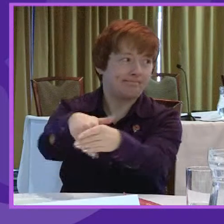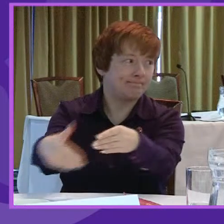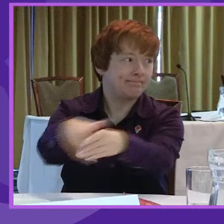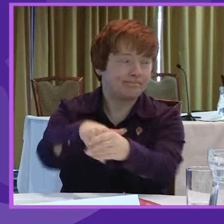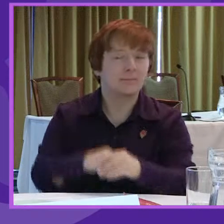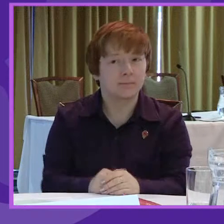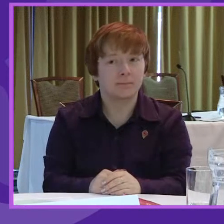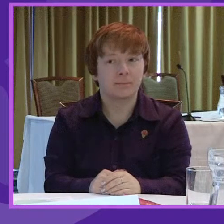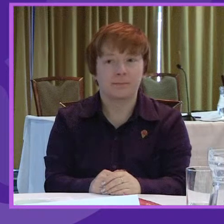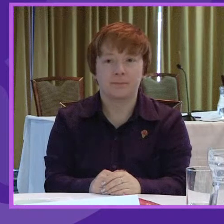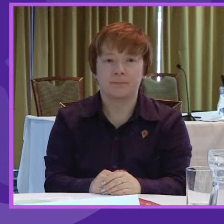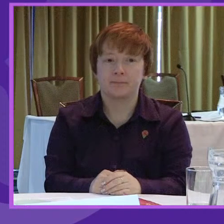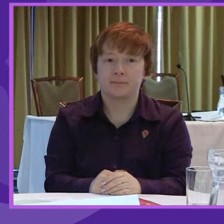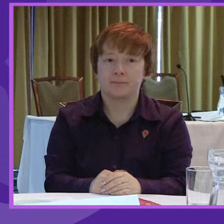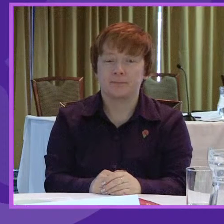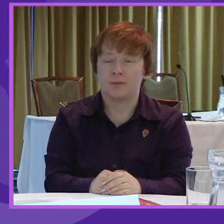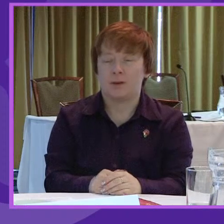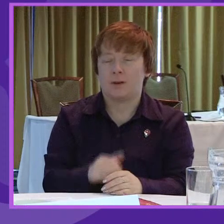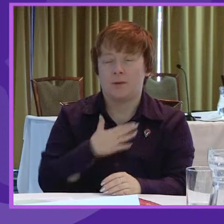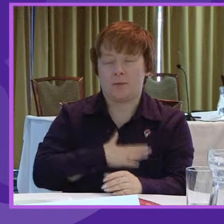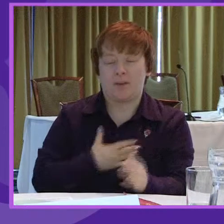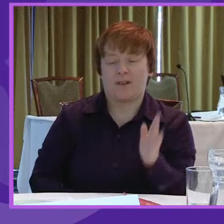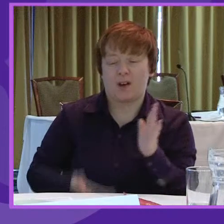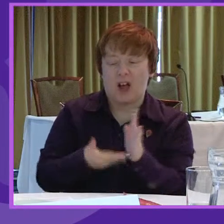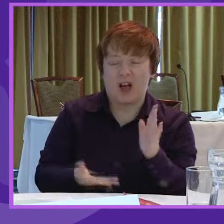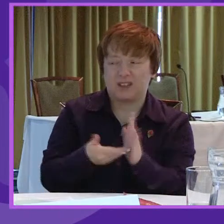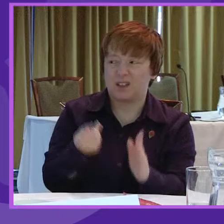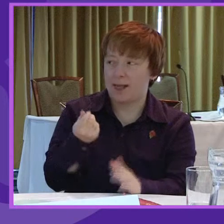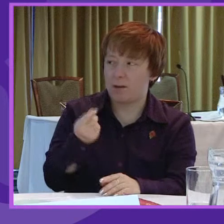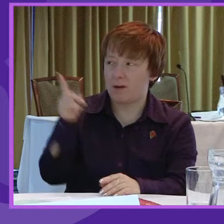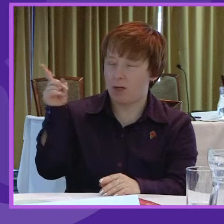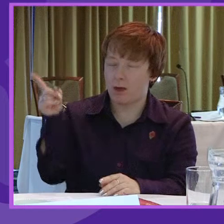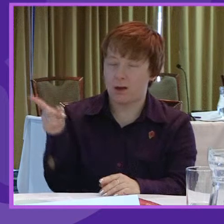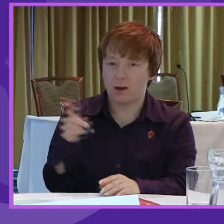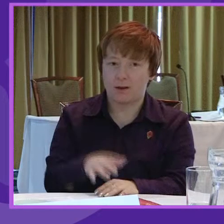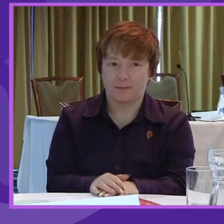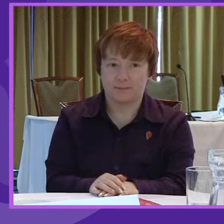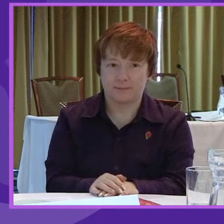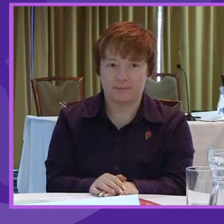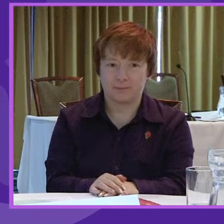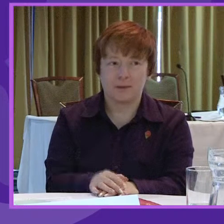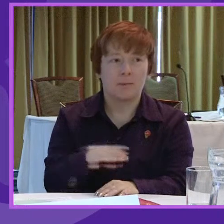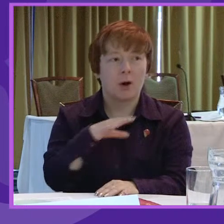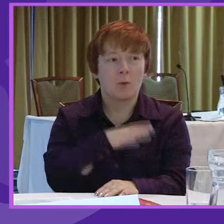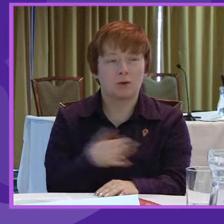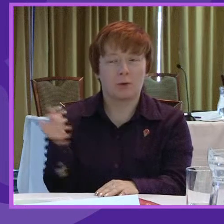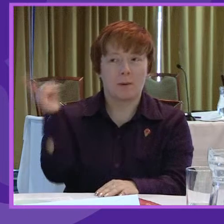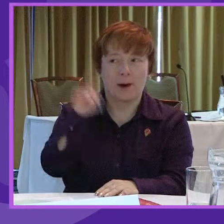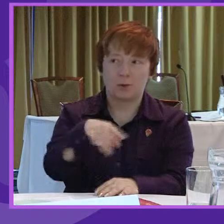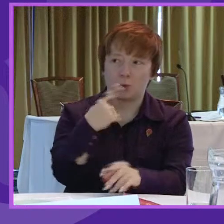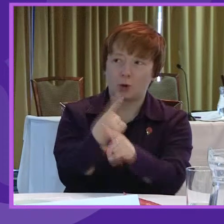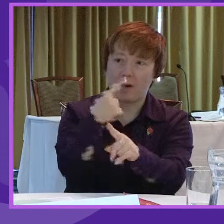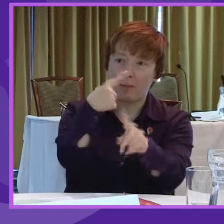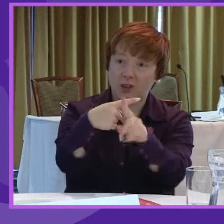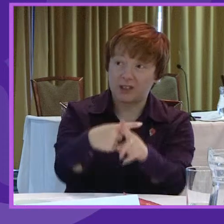Concluding comments, I'm afraid I added a few extra bits in, so it's not really a neat summary of what I've spoken about. But coming back to the positives, because there are